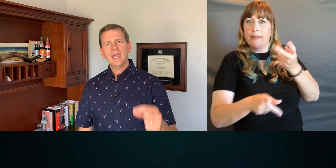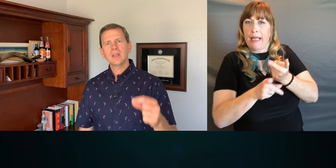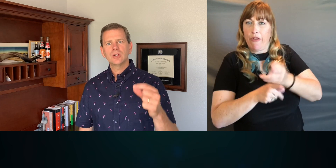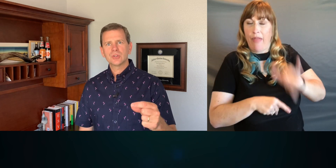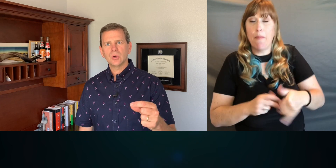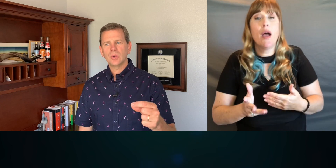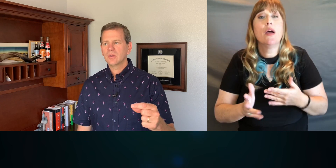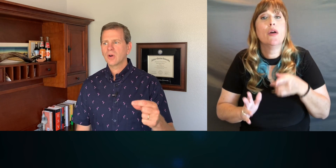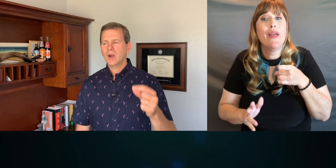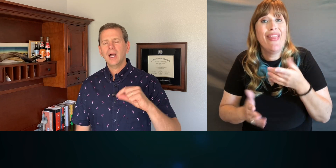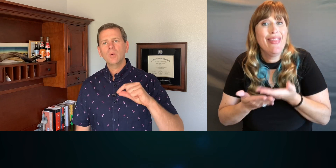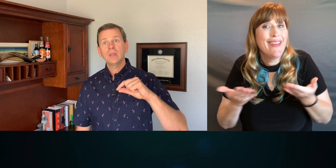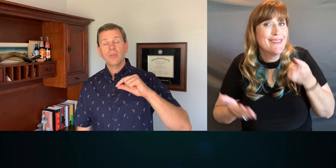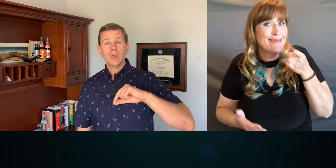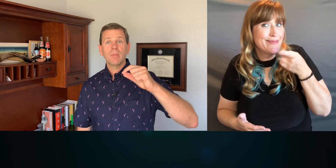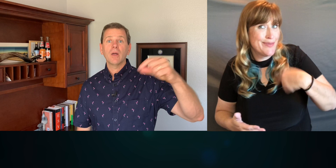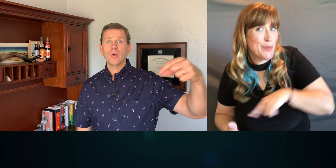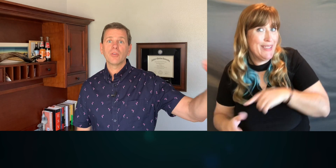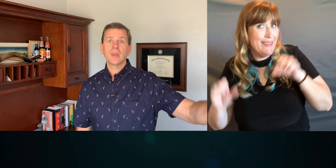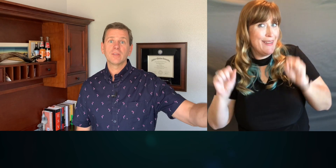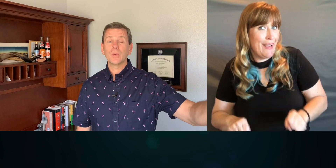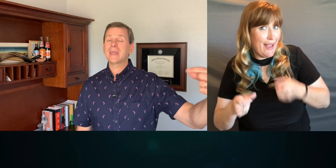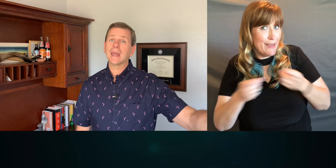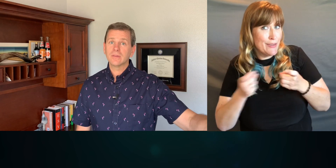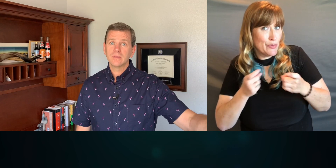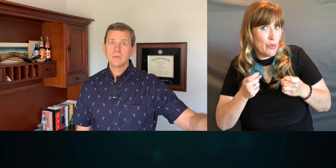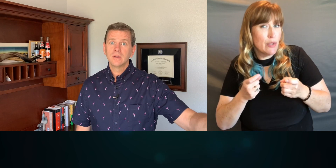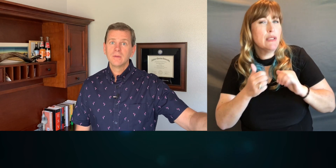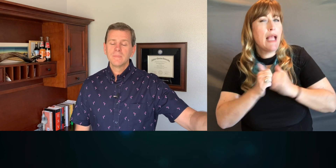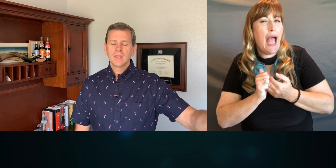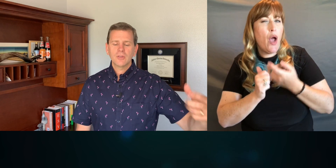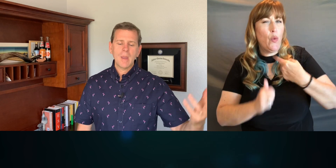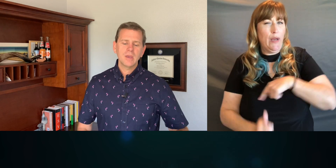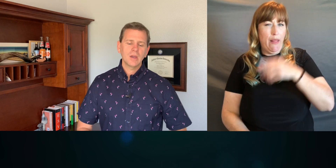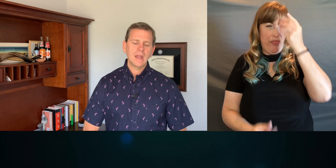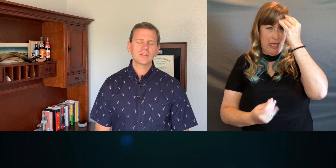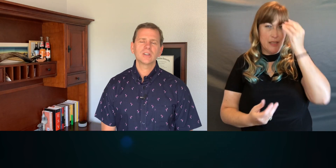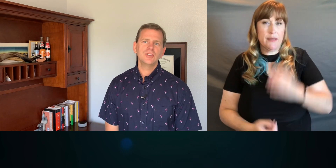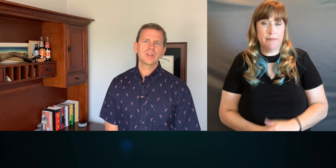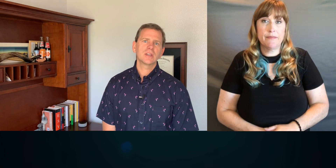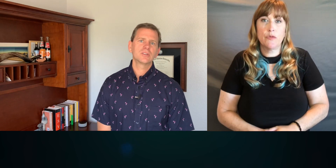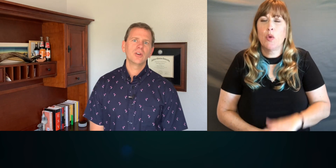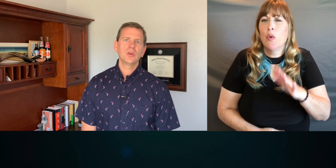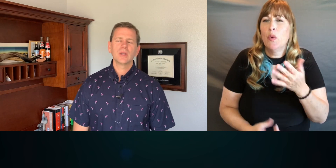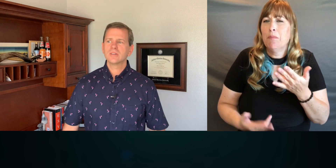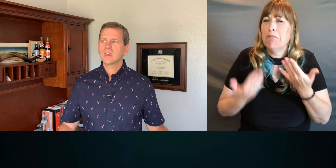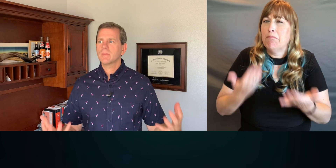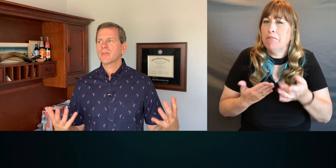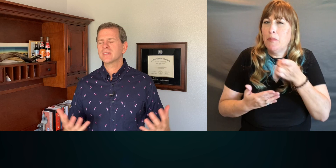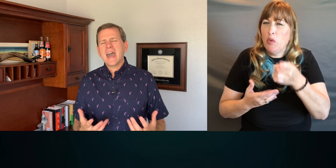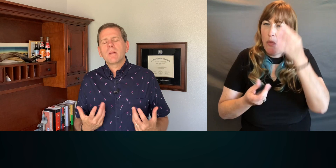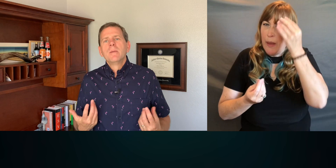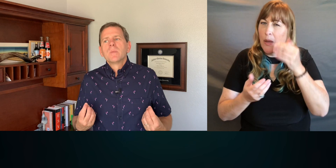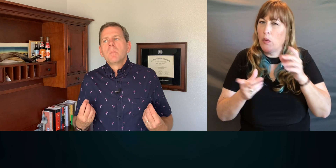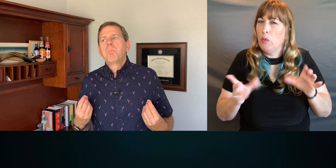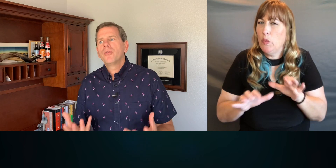we can control are how we think about those things that we can't. And so maybe an exercise you could consider doing as you think about this